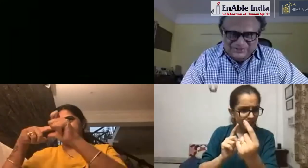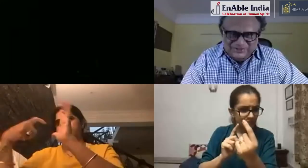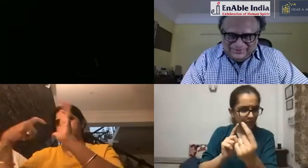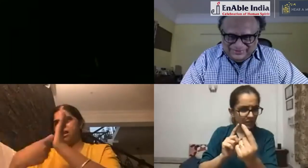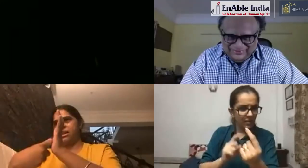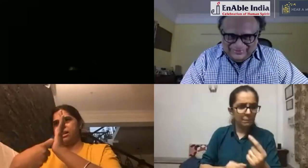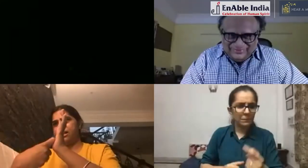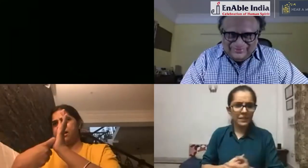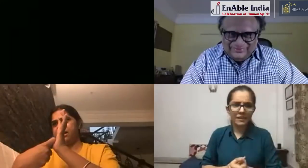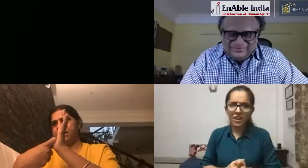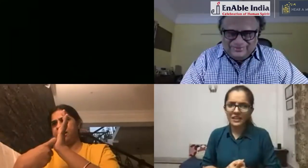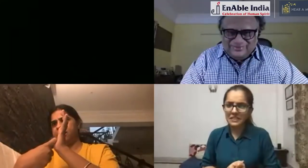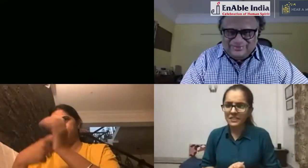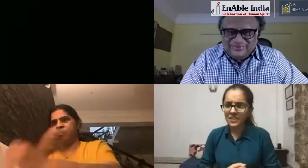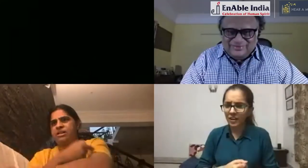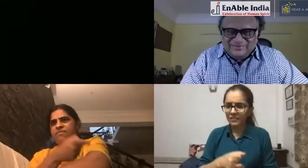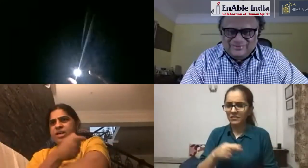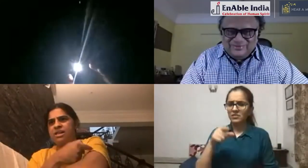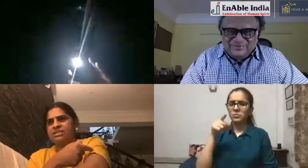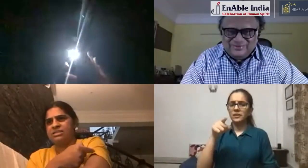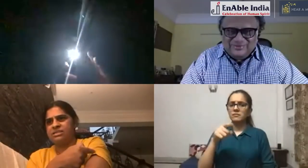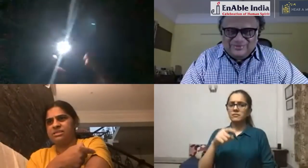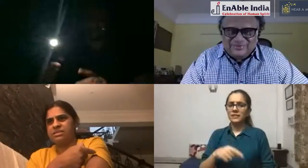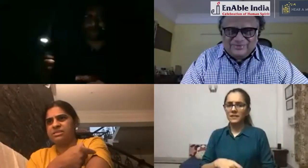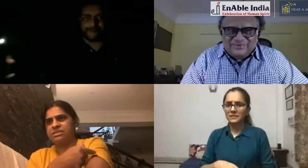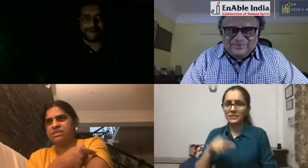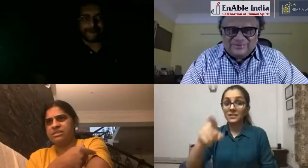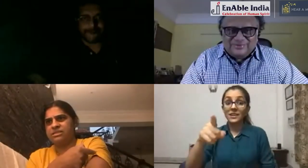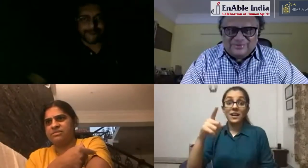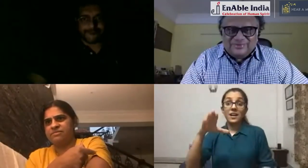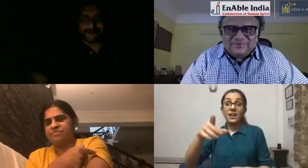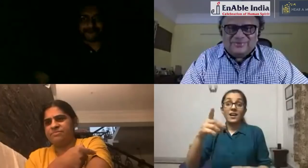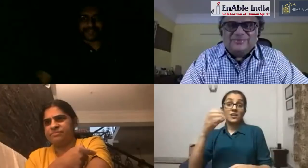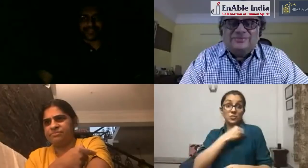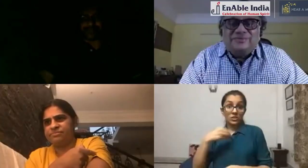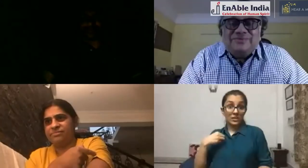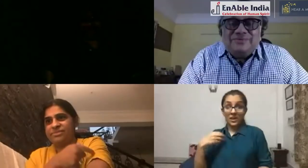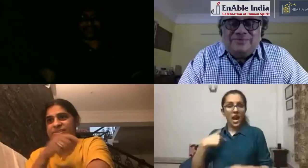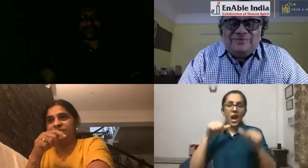question. PFIZ. P5.